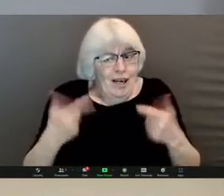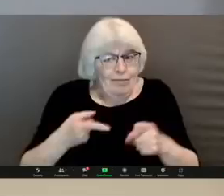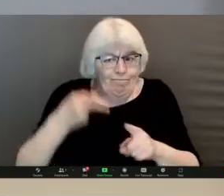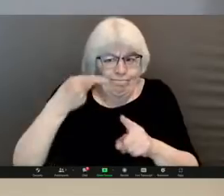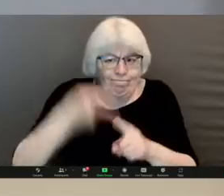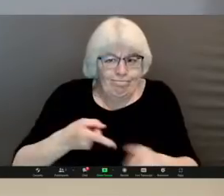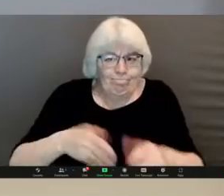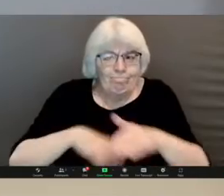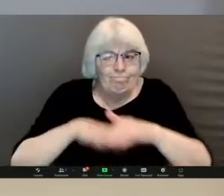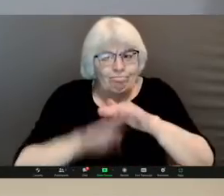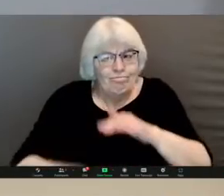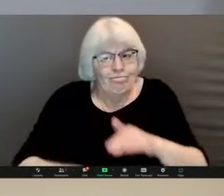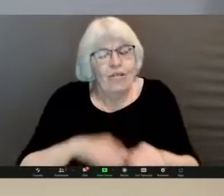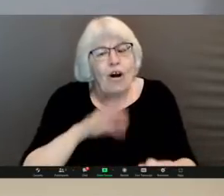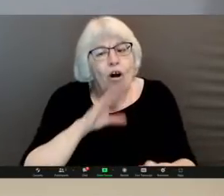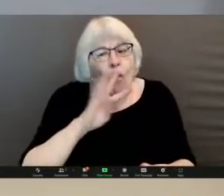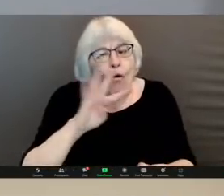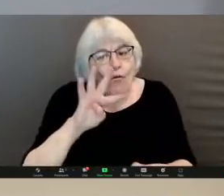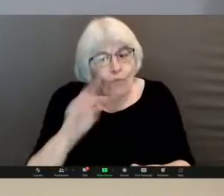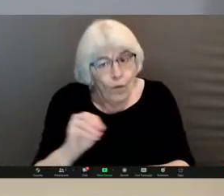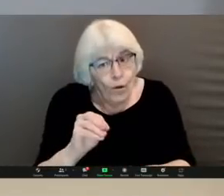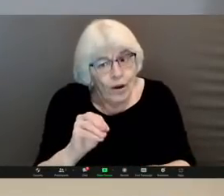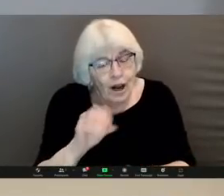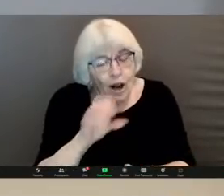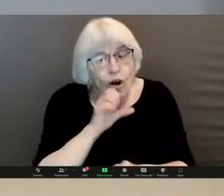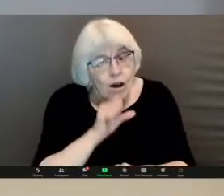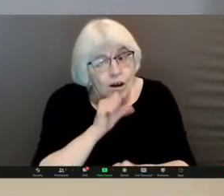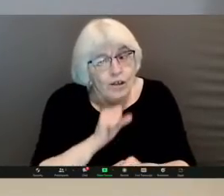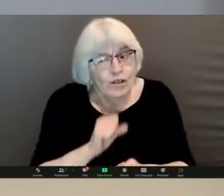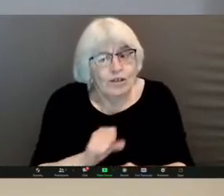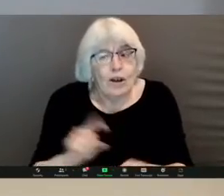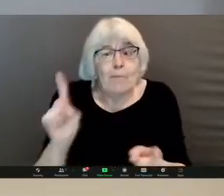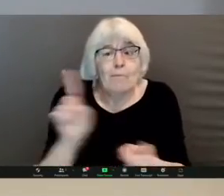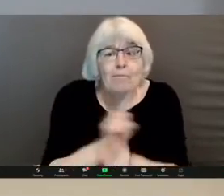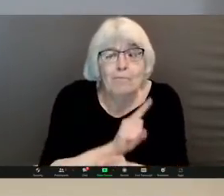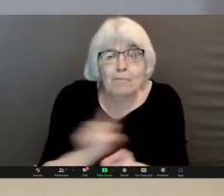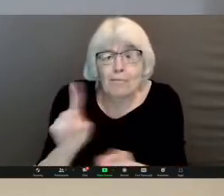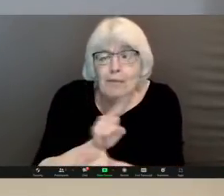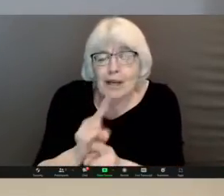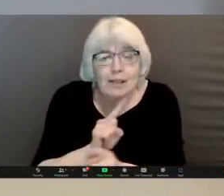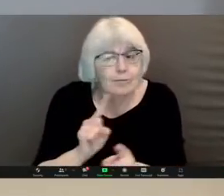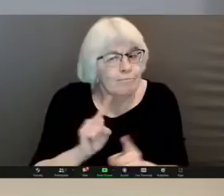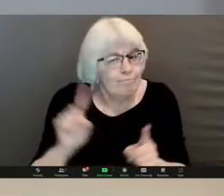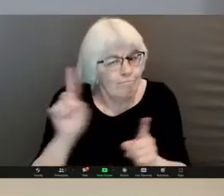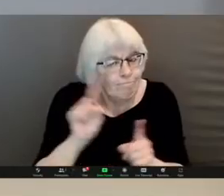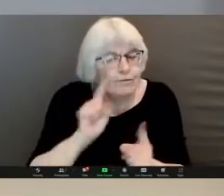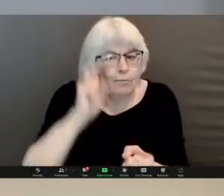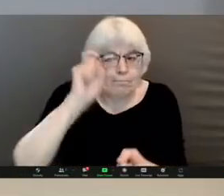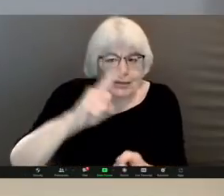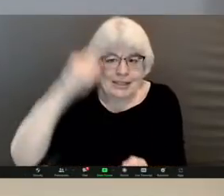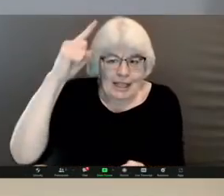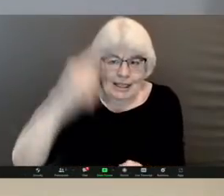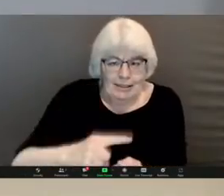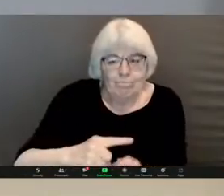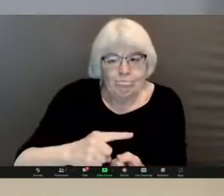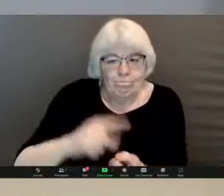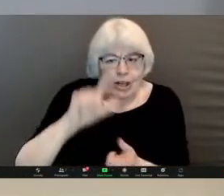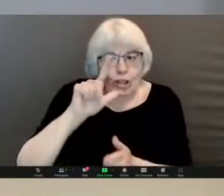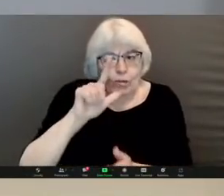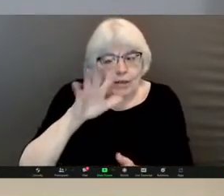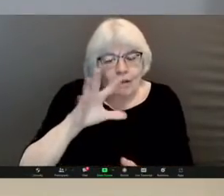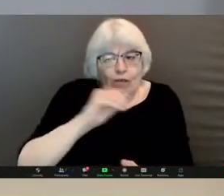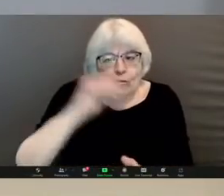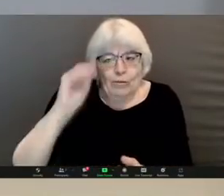25%. Given the rapid spread of the Delta variant, our window of opportunity to slow the spread of this strain of COVID-19 is